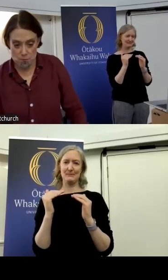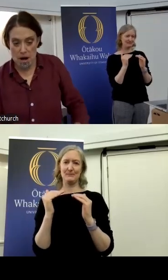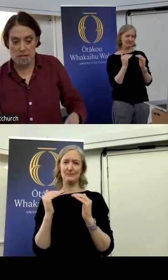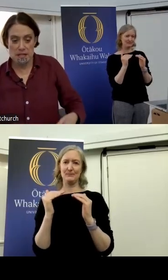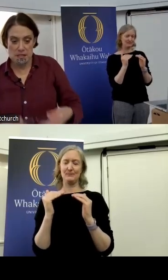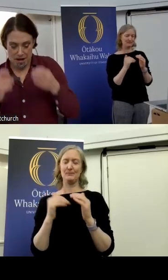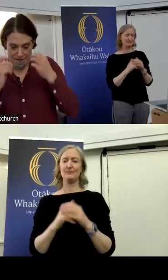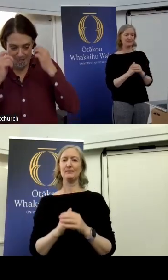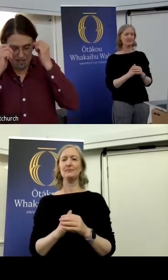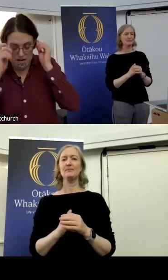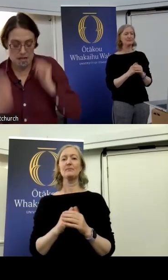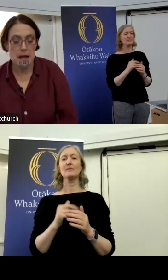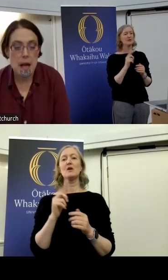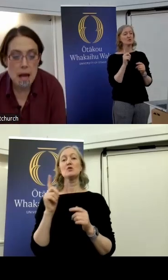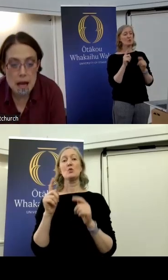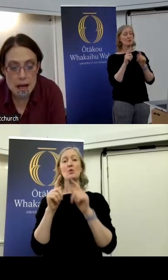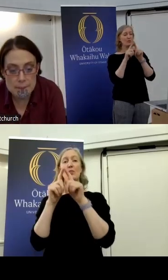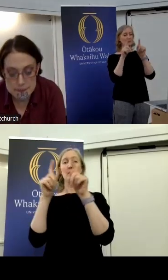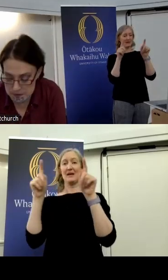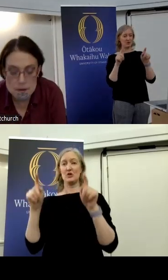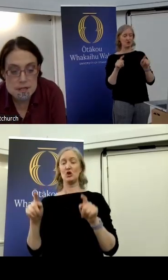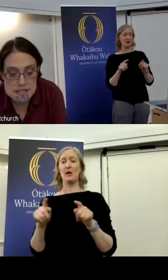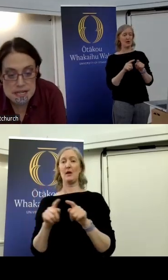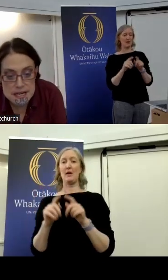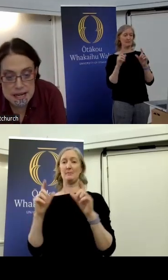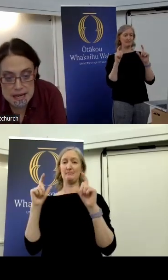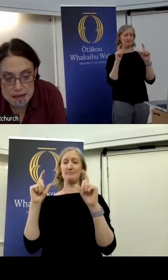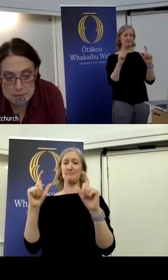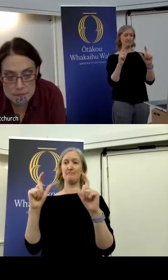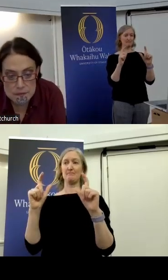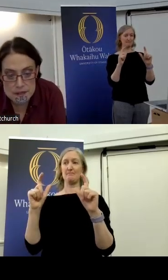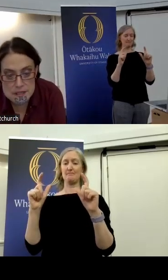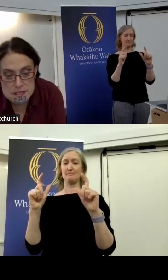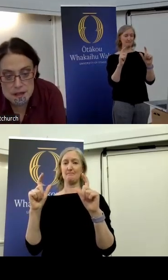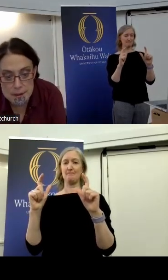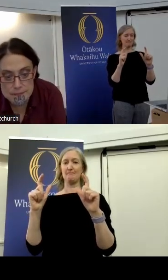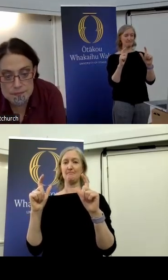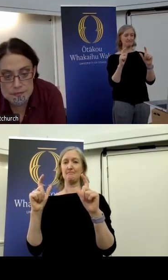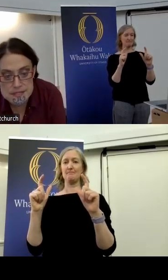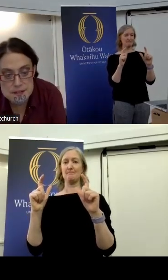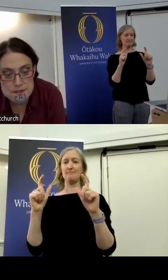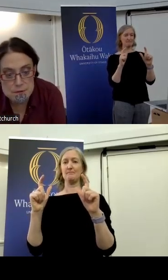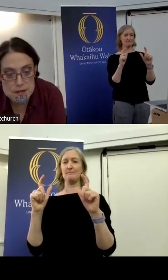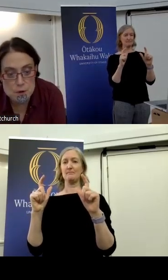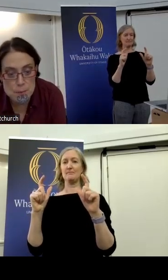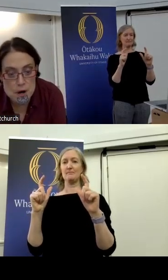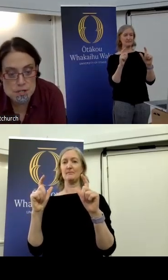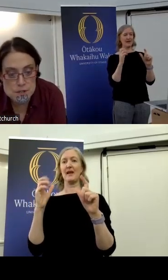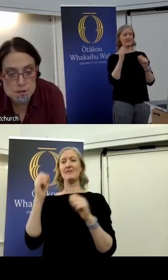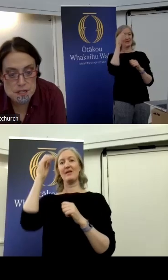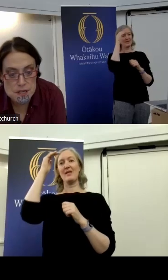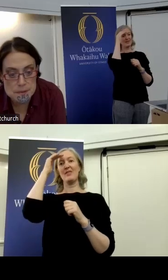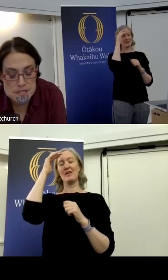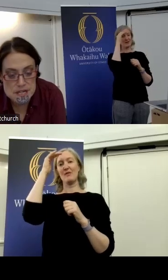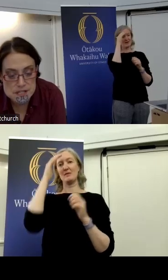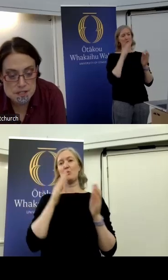the right-hand side of the screen, you can see here that these are the theoretical approaches